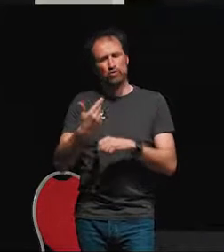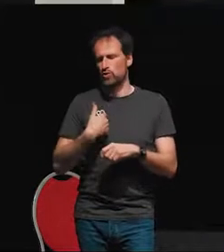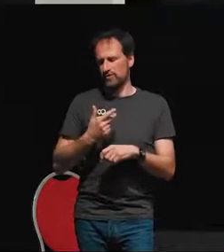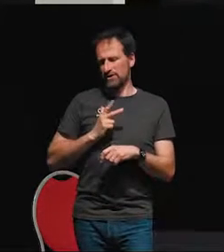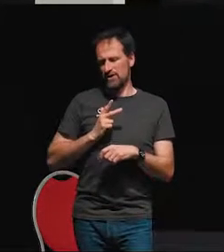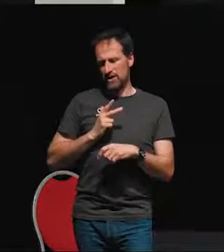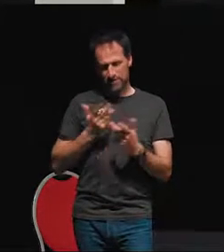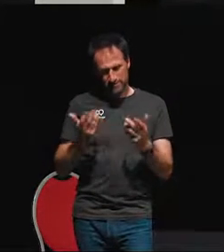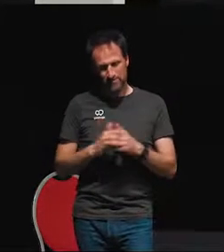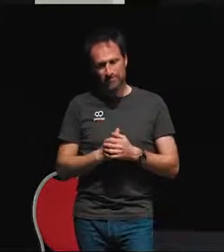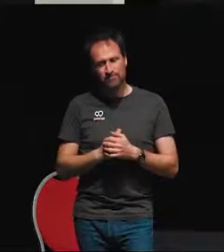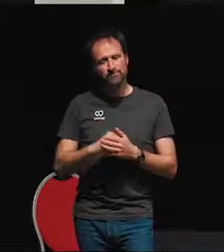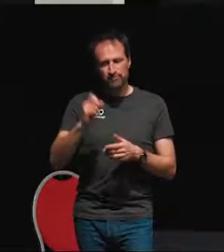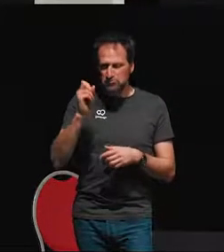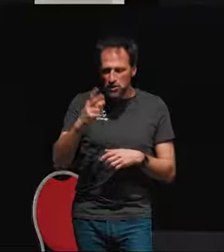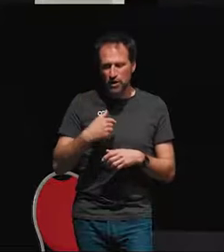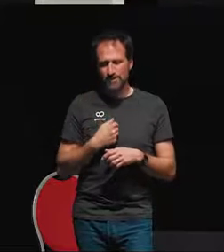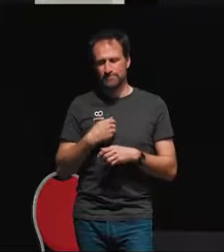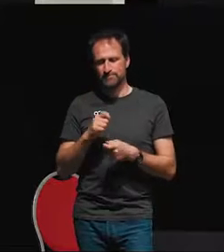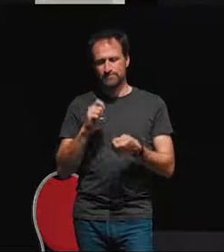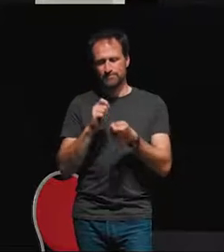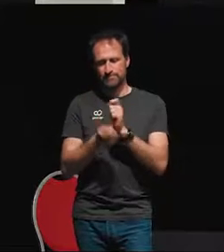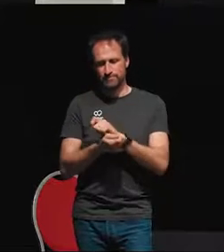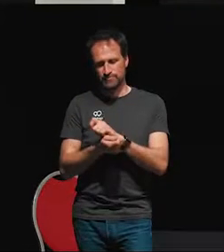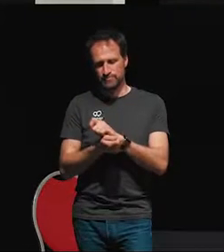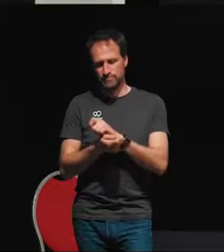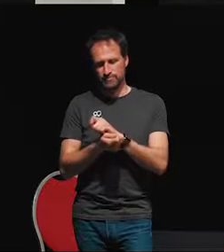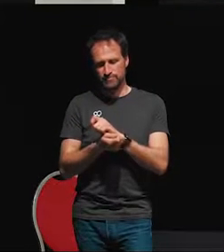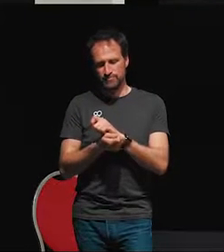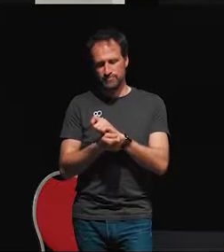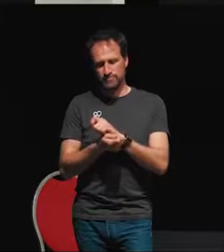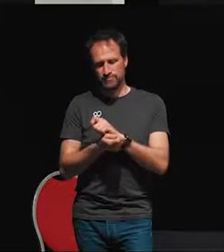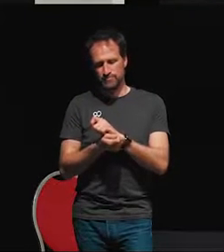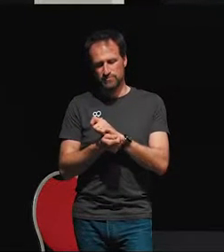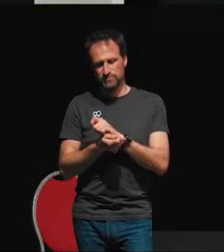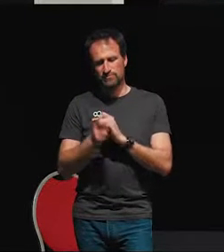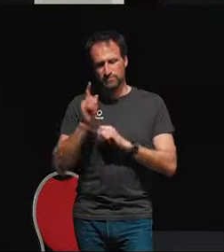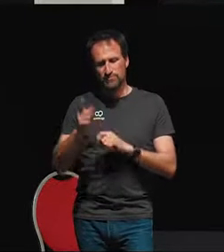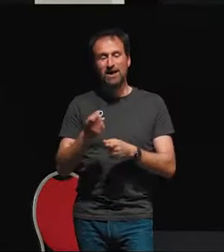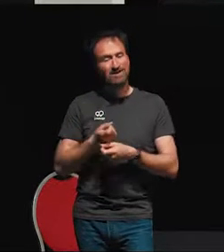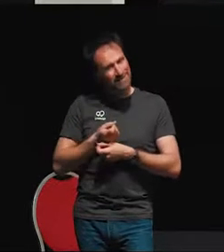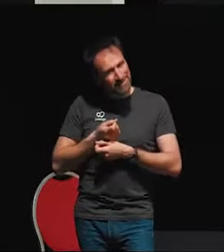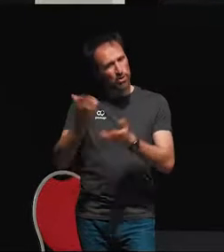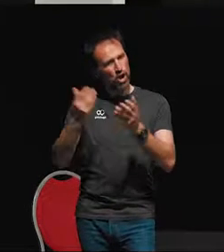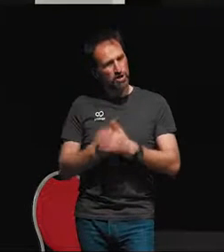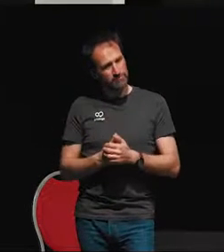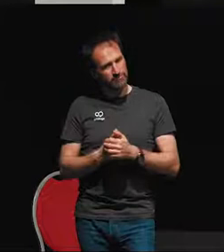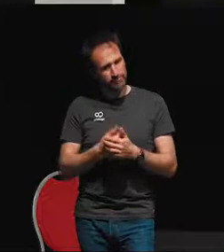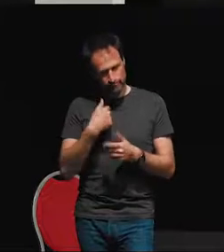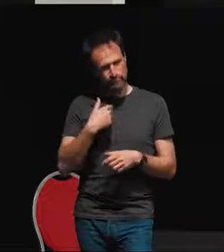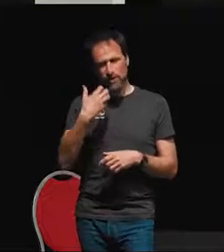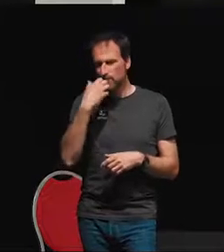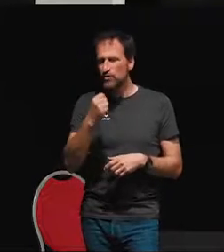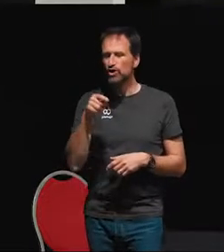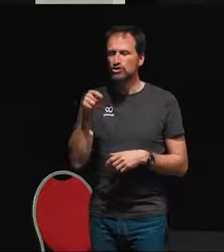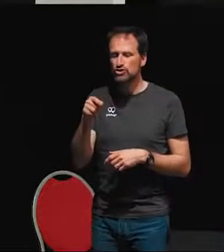let's change this and let's deploy it so I once you actually